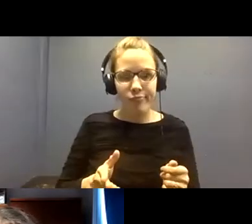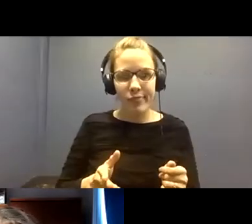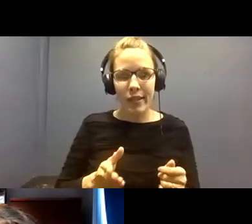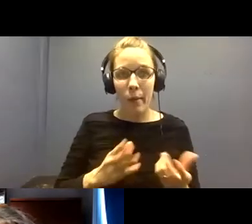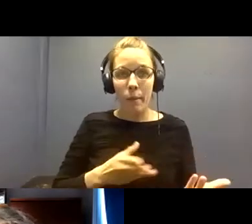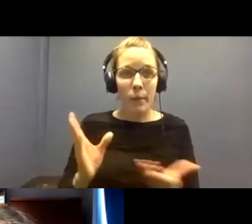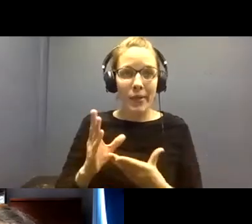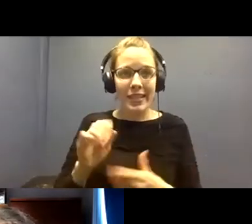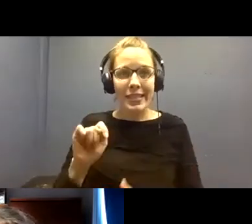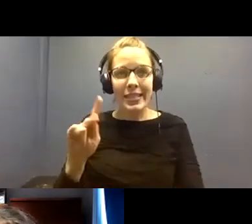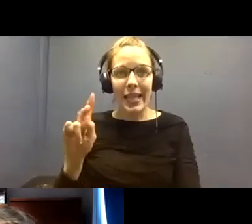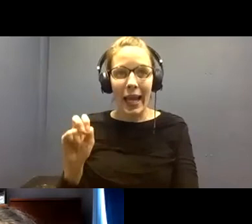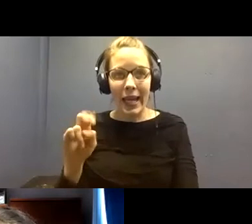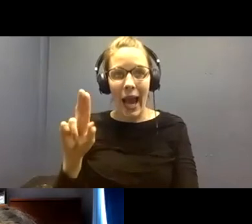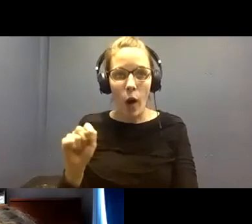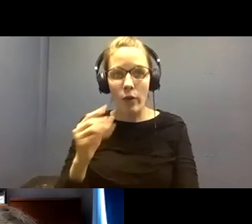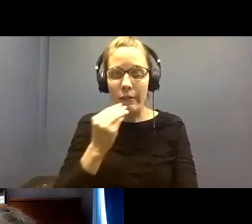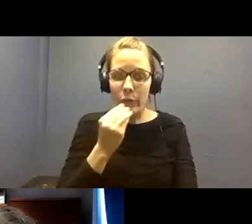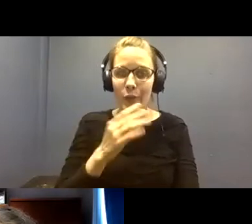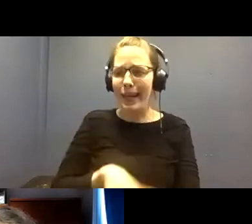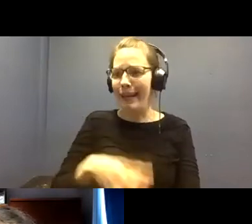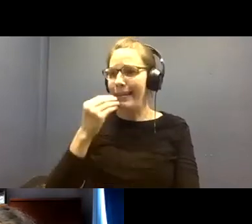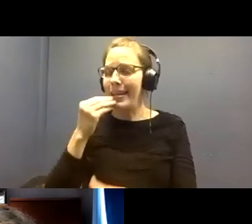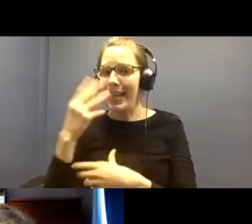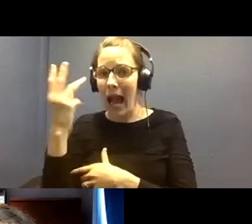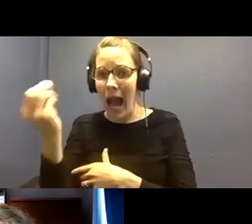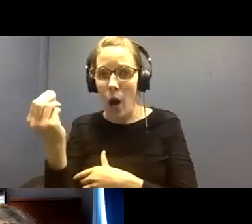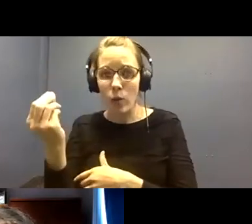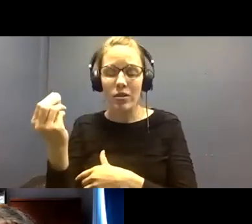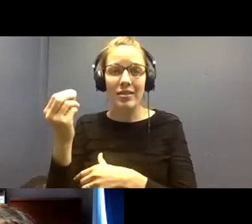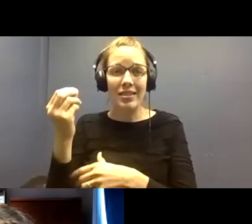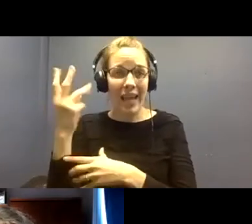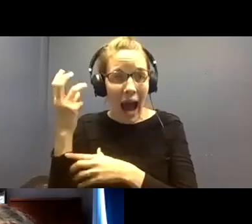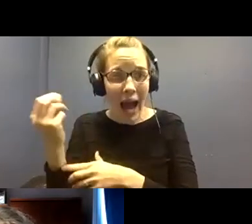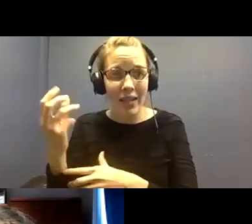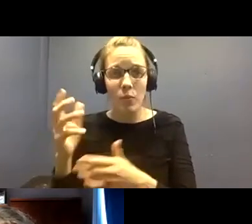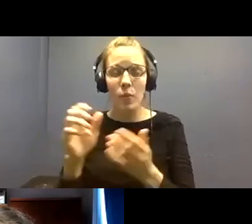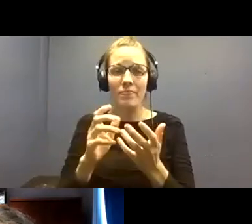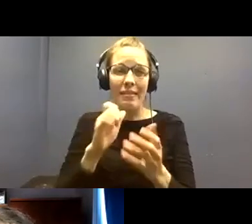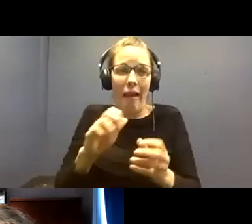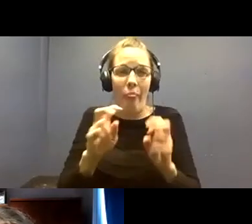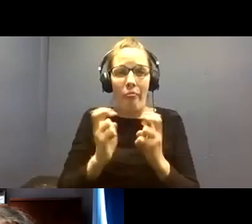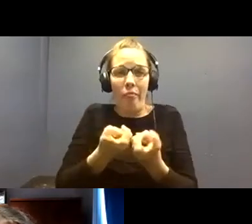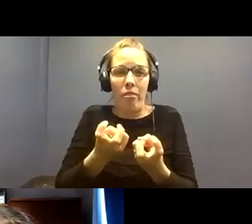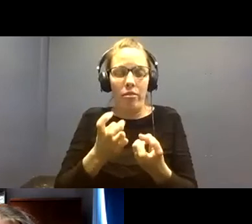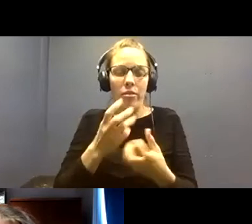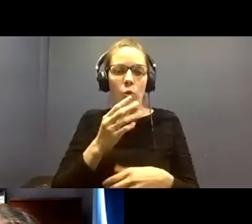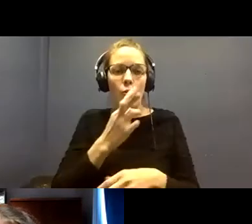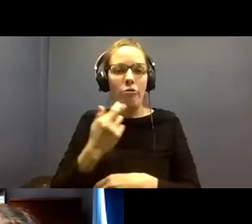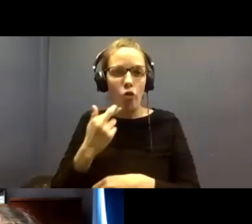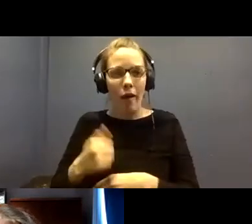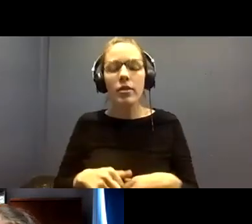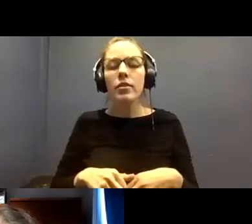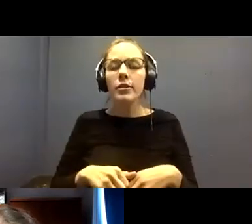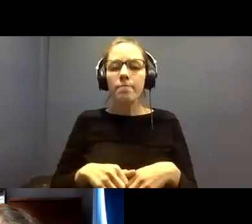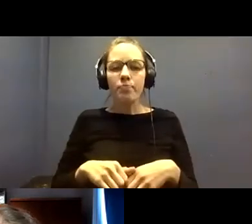or eating outdoors instead of sitting close together in a restaurant. The most recent decision has been whether or not to